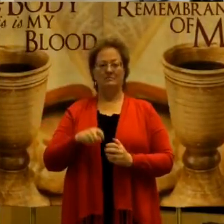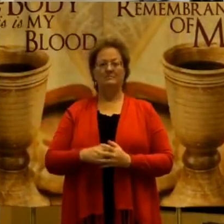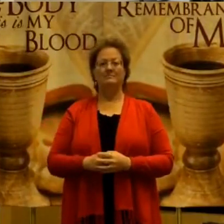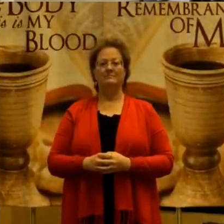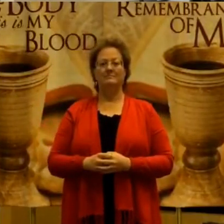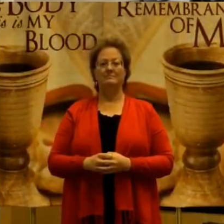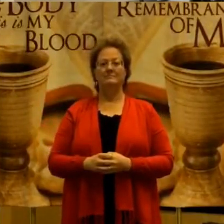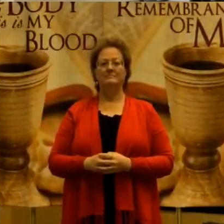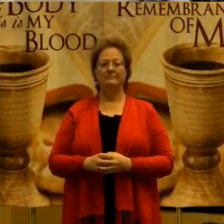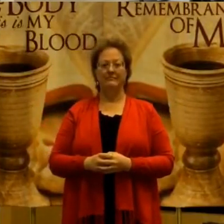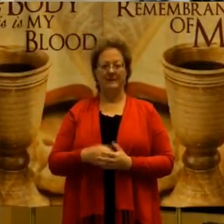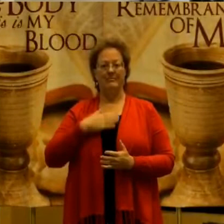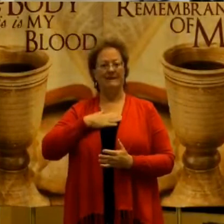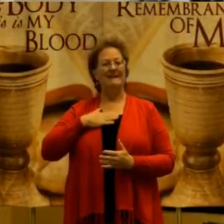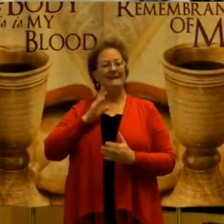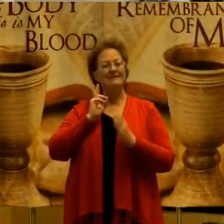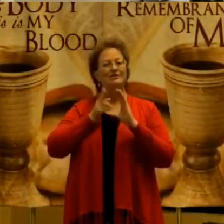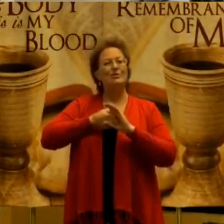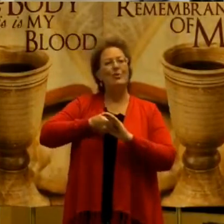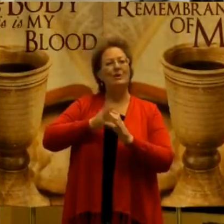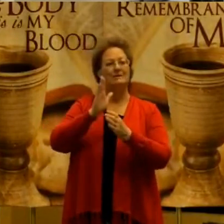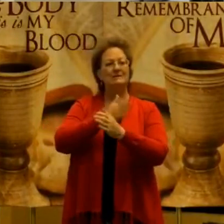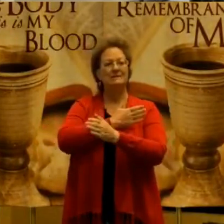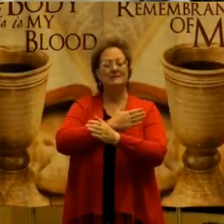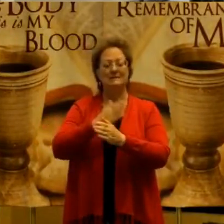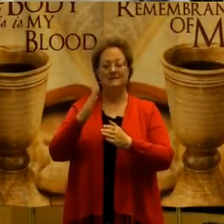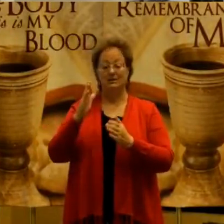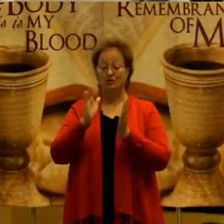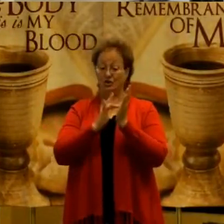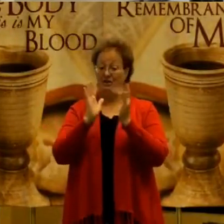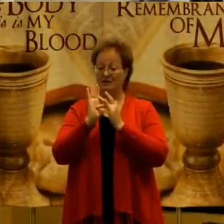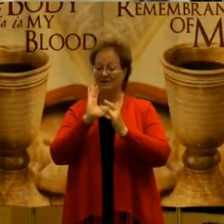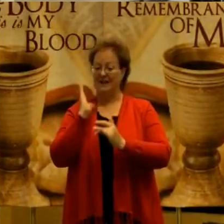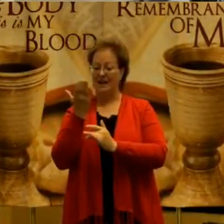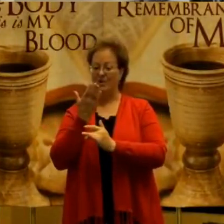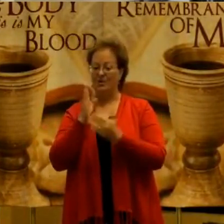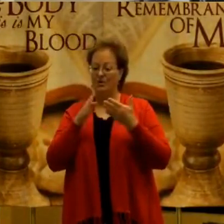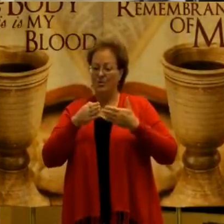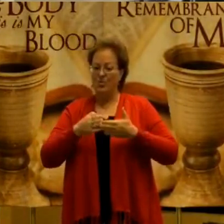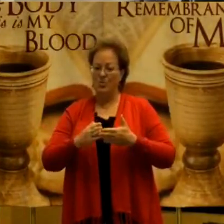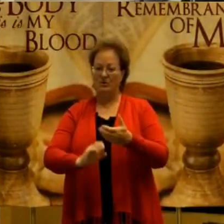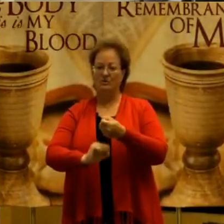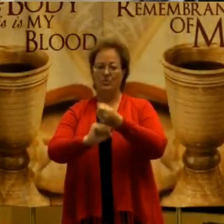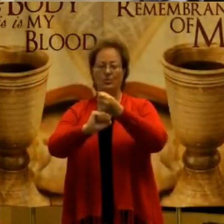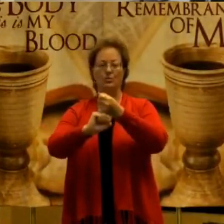through. We invite you to sing with us now as we sing of Jesus, our cornerstone.